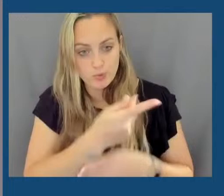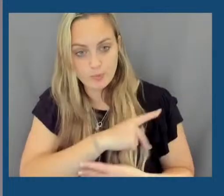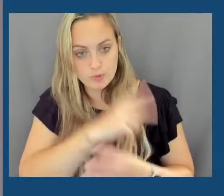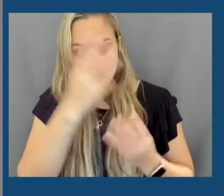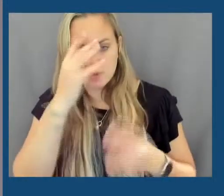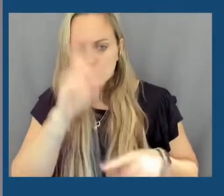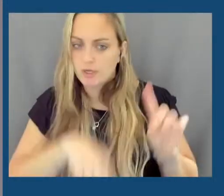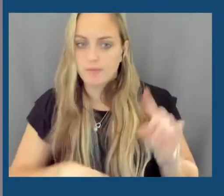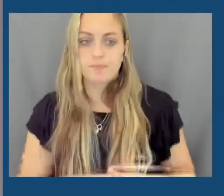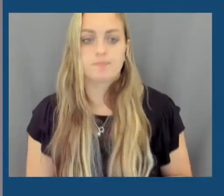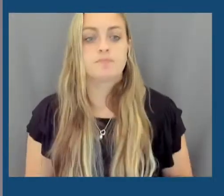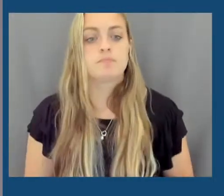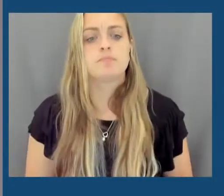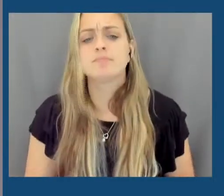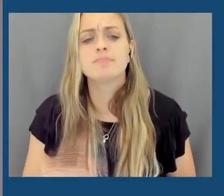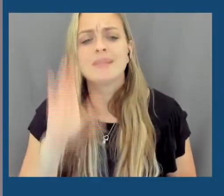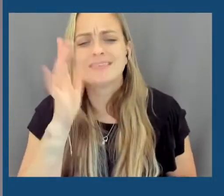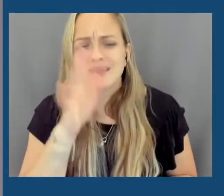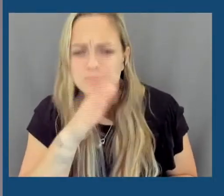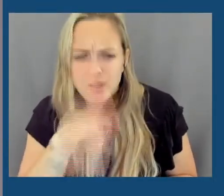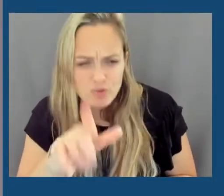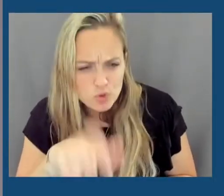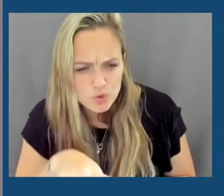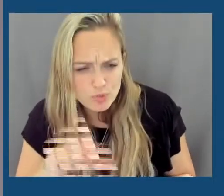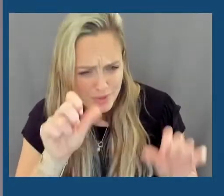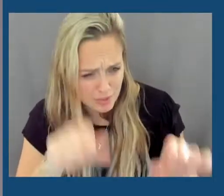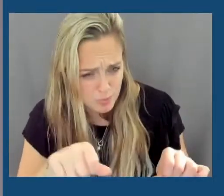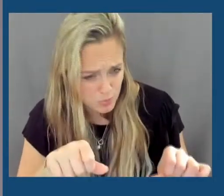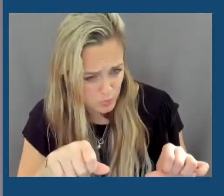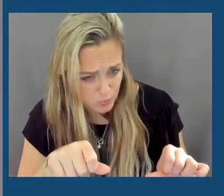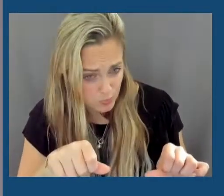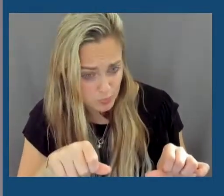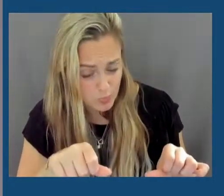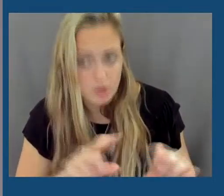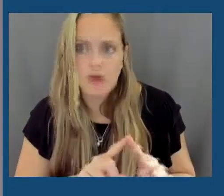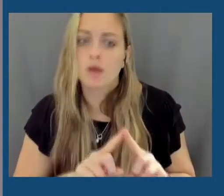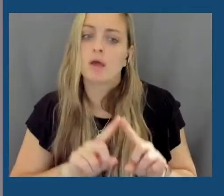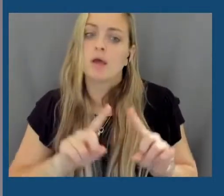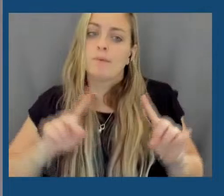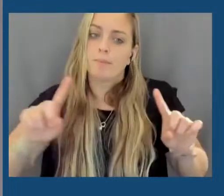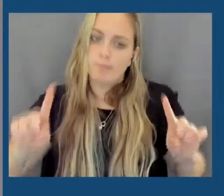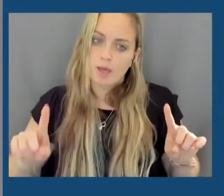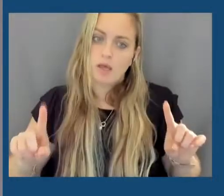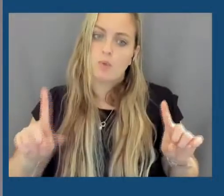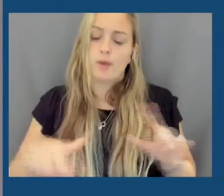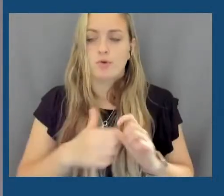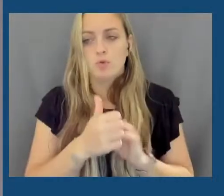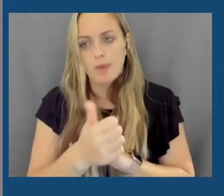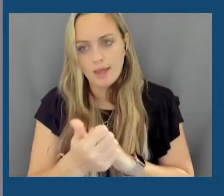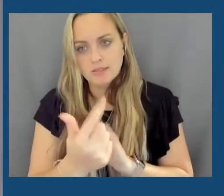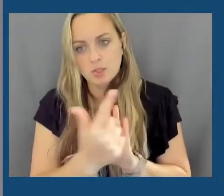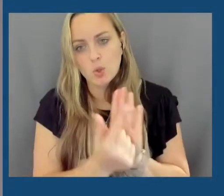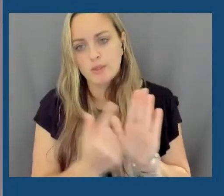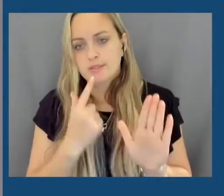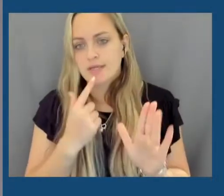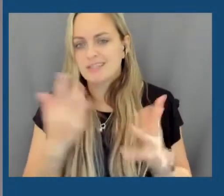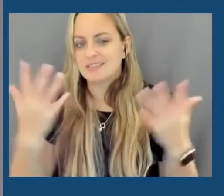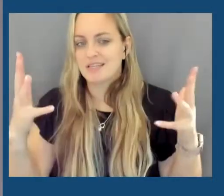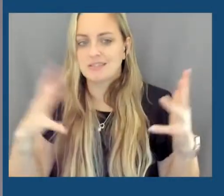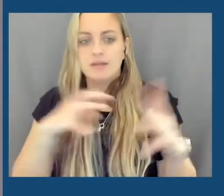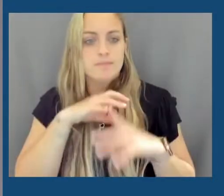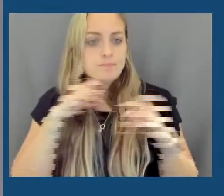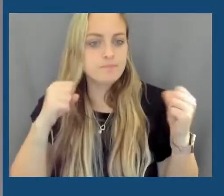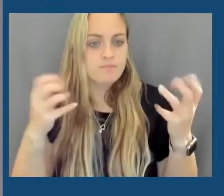It seems like they never should have been able to in the first place, but we had to pass a law to say no more. We moved